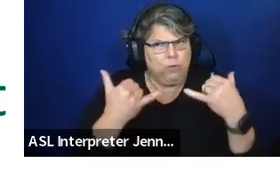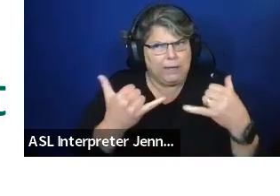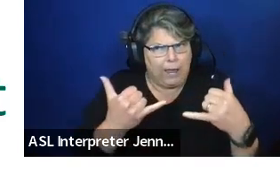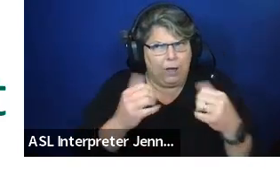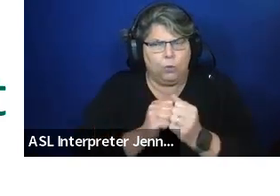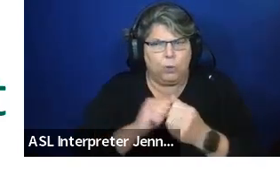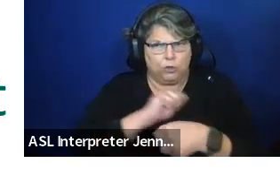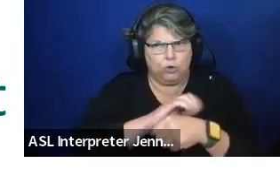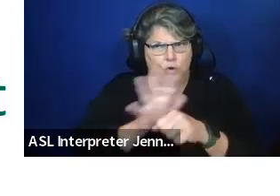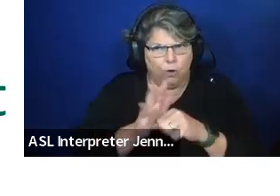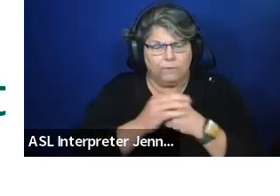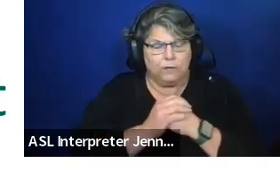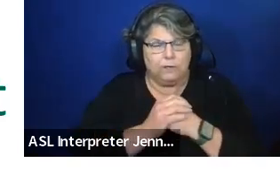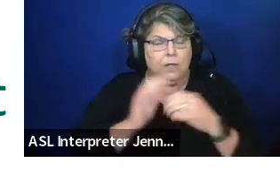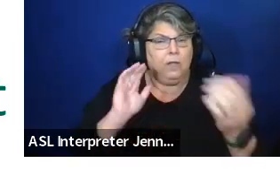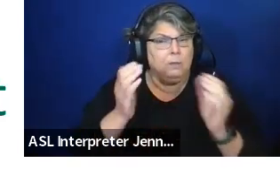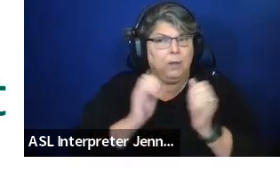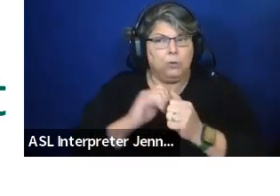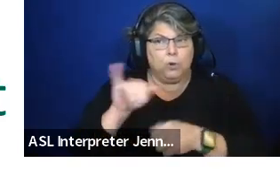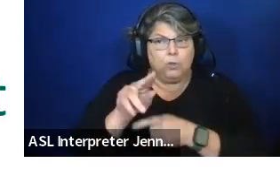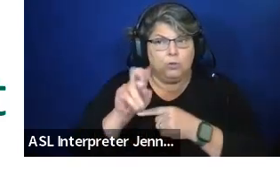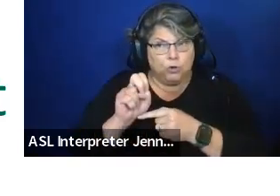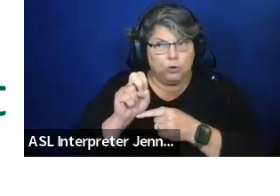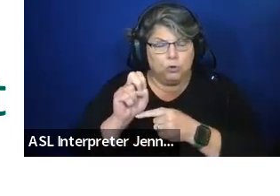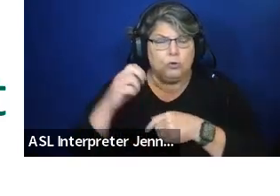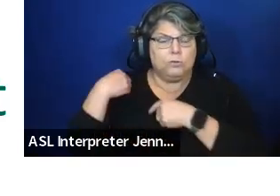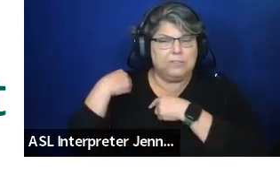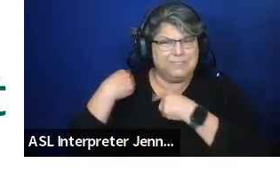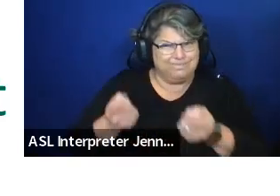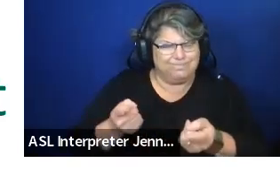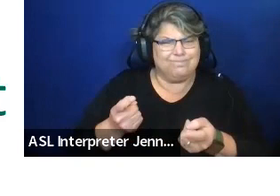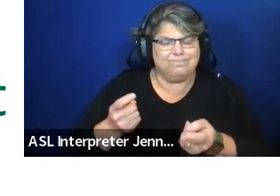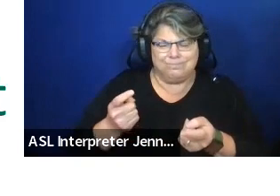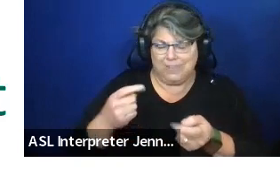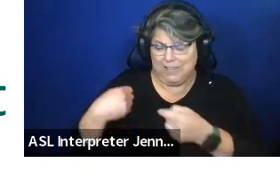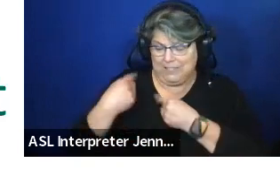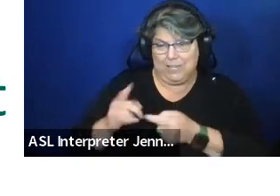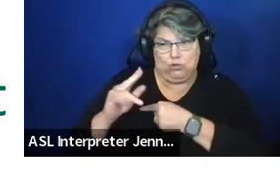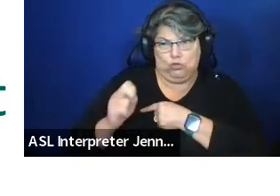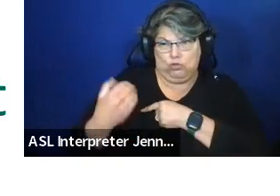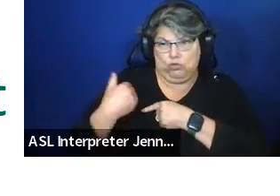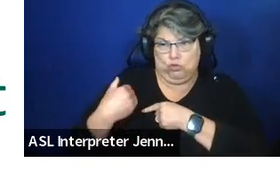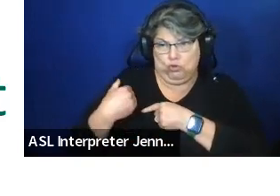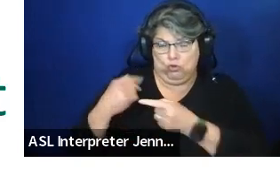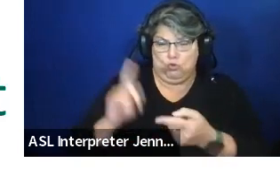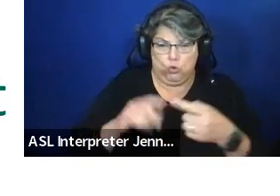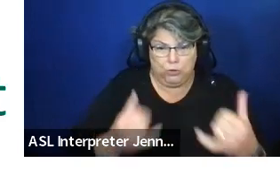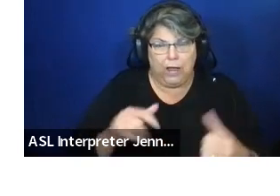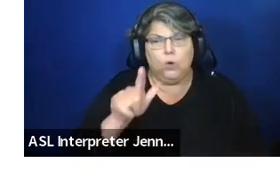And looking since June, 24 individuals have passed away from COVID-19 complications.